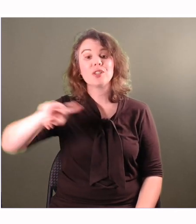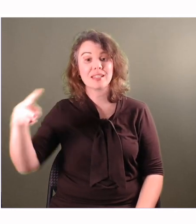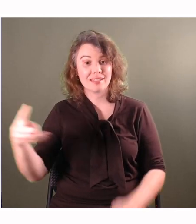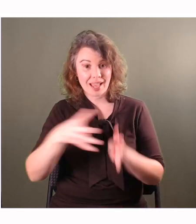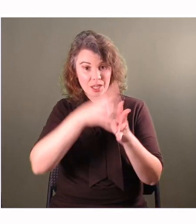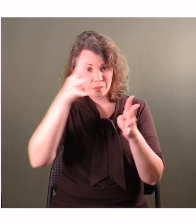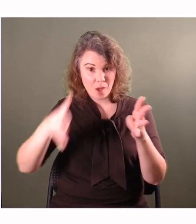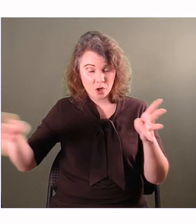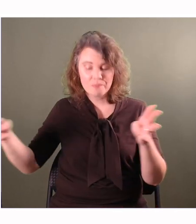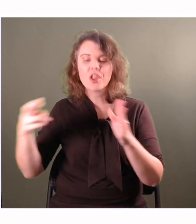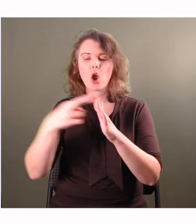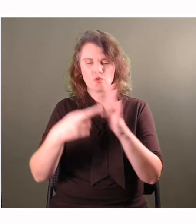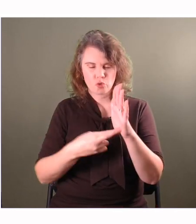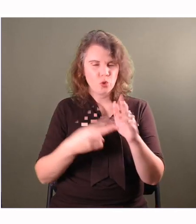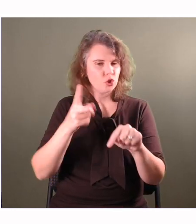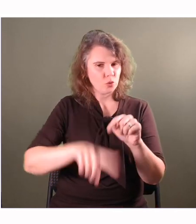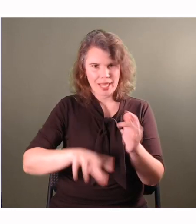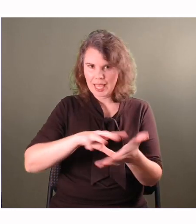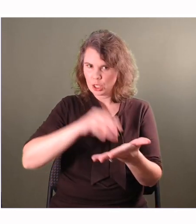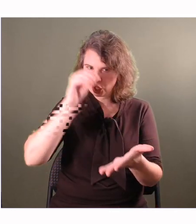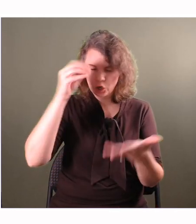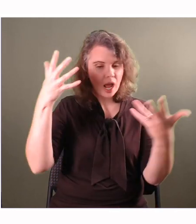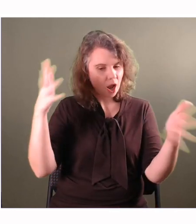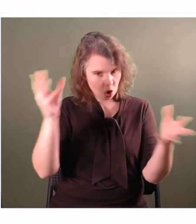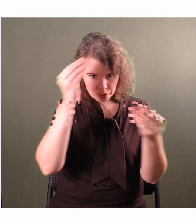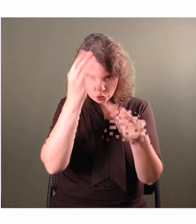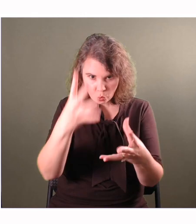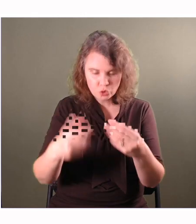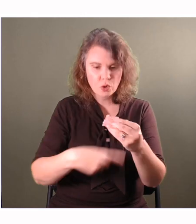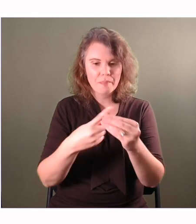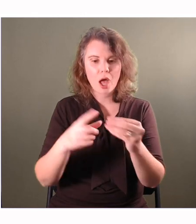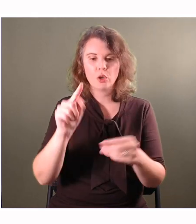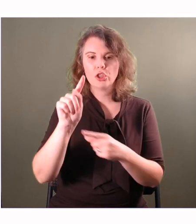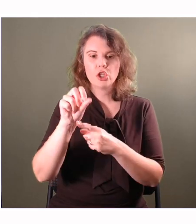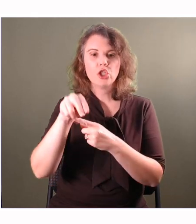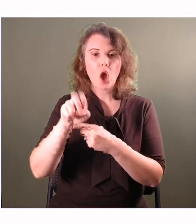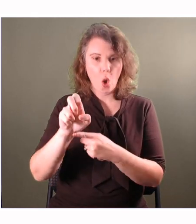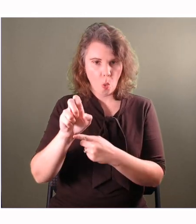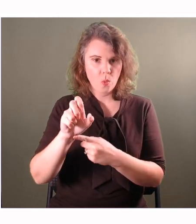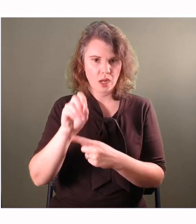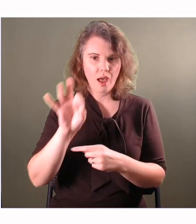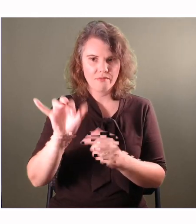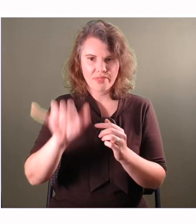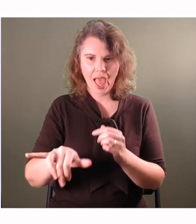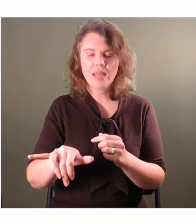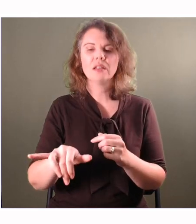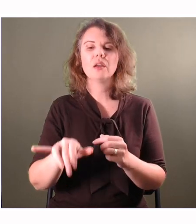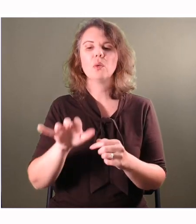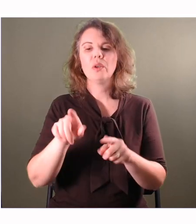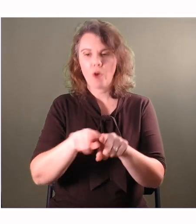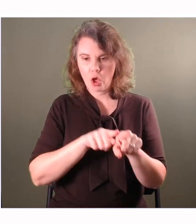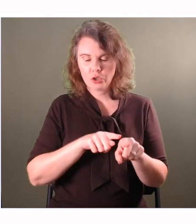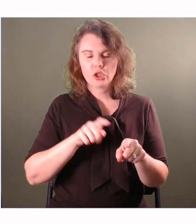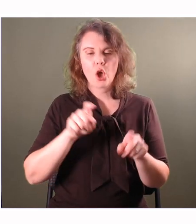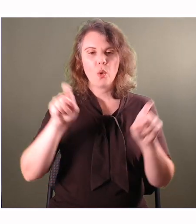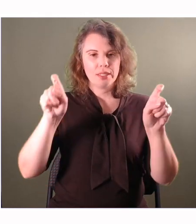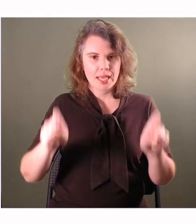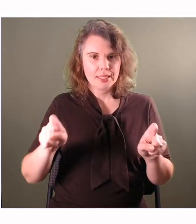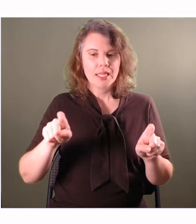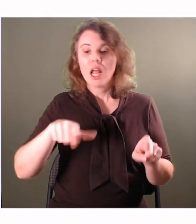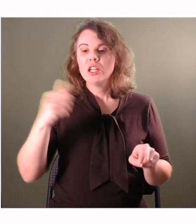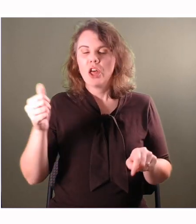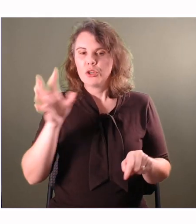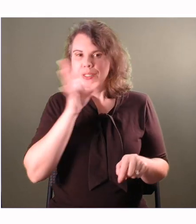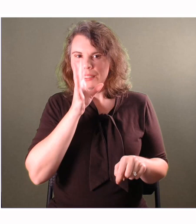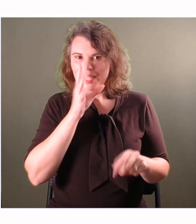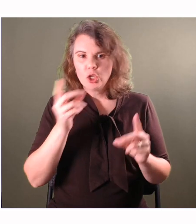are rules that you can't learn, that they're unlearnable. I've already told you about the tone effect. We've also tested a speech